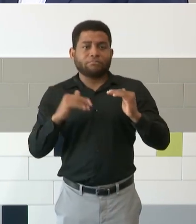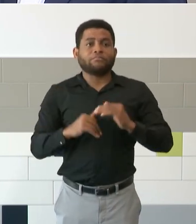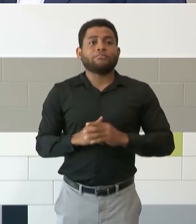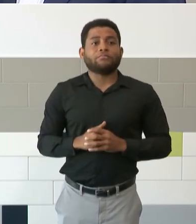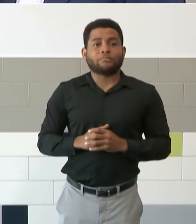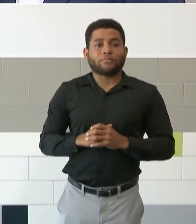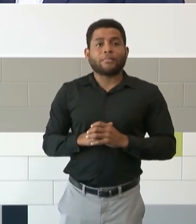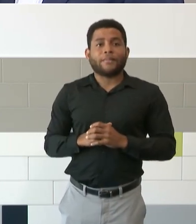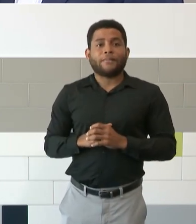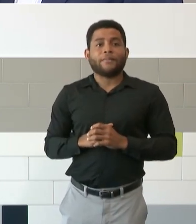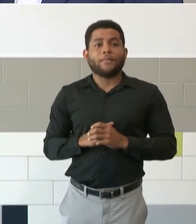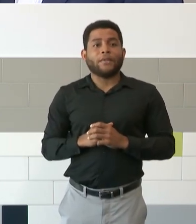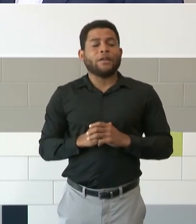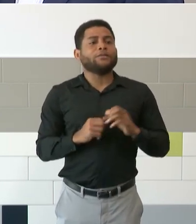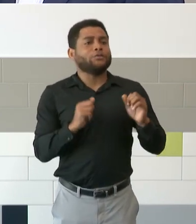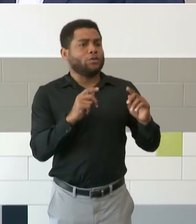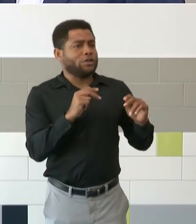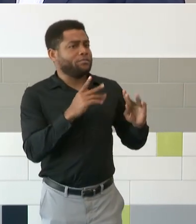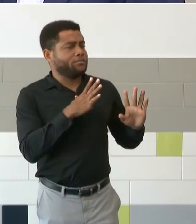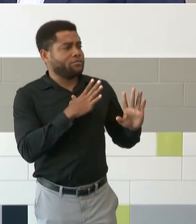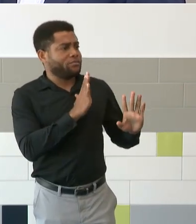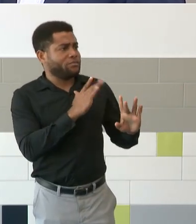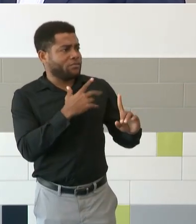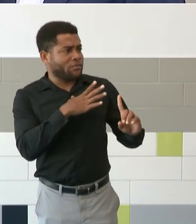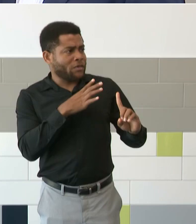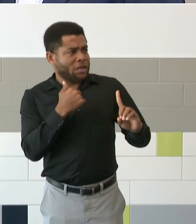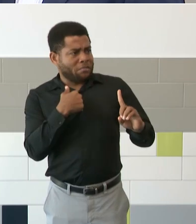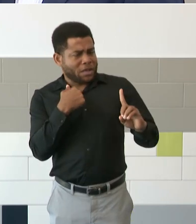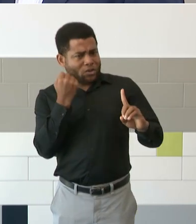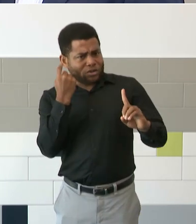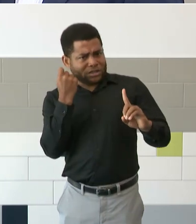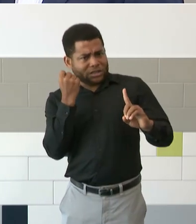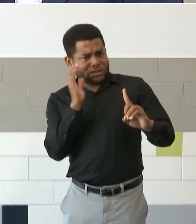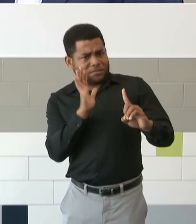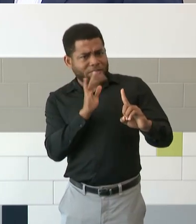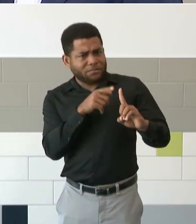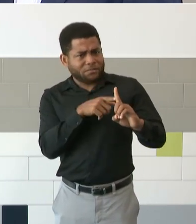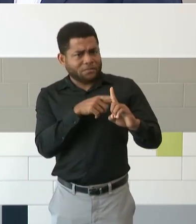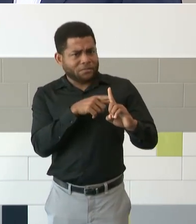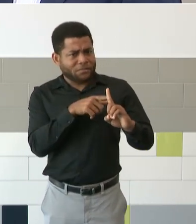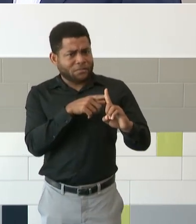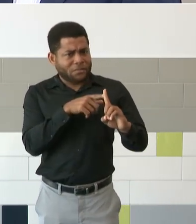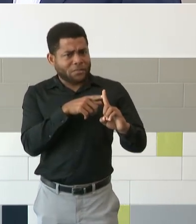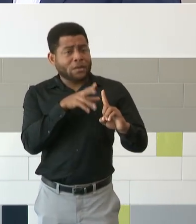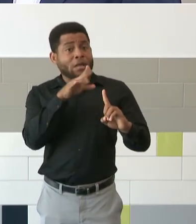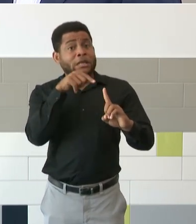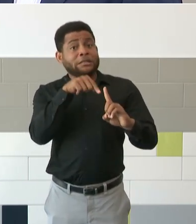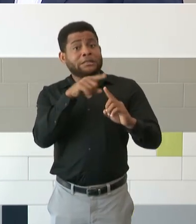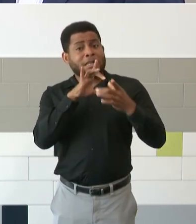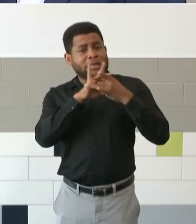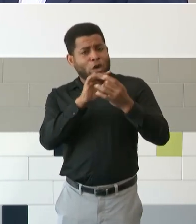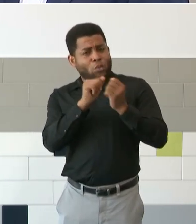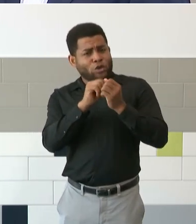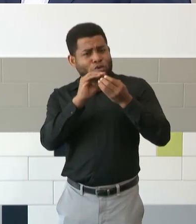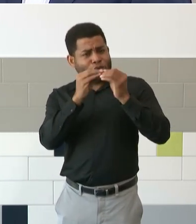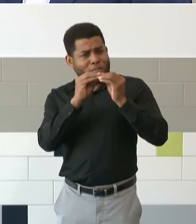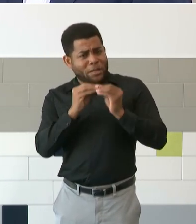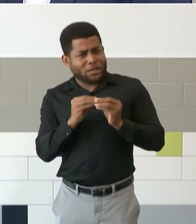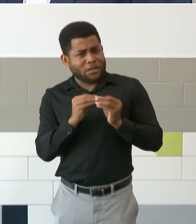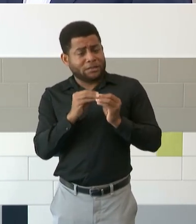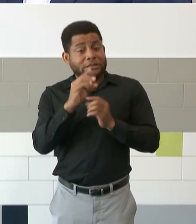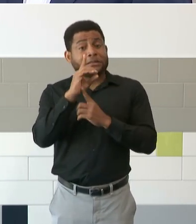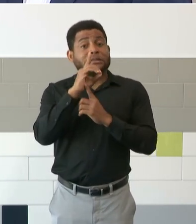So my understanding is that, and this is according to data that a DC resident collected over several